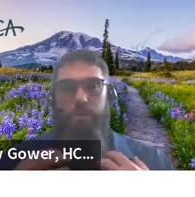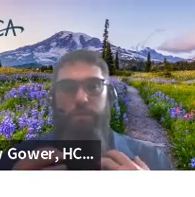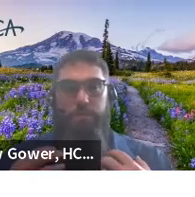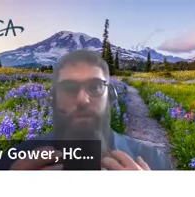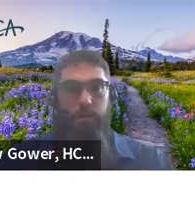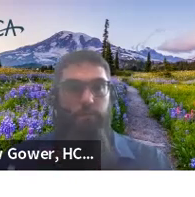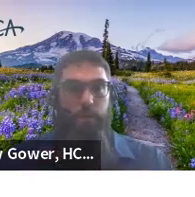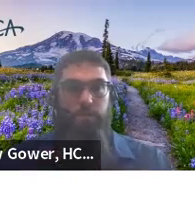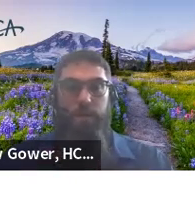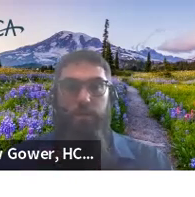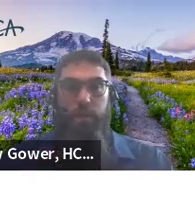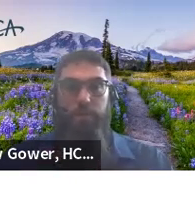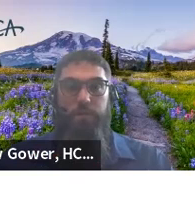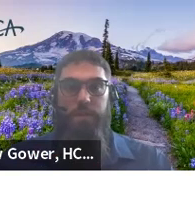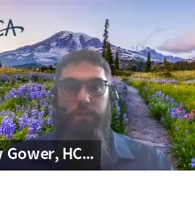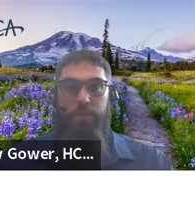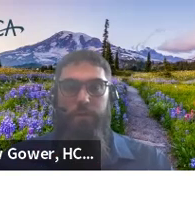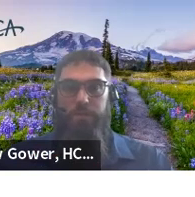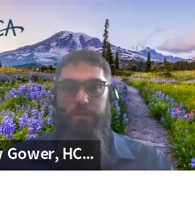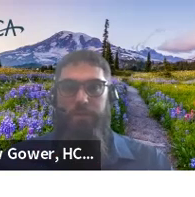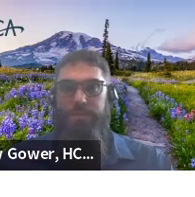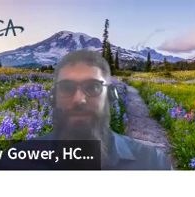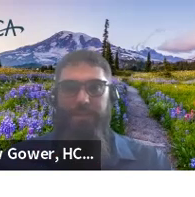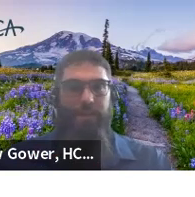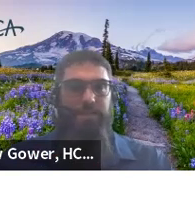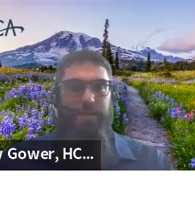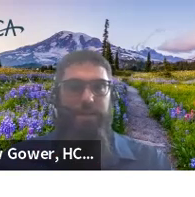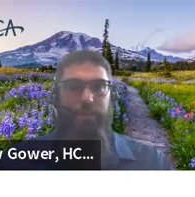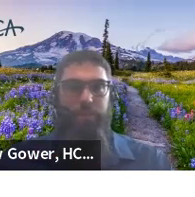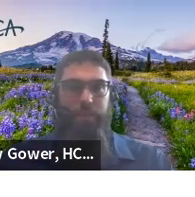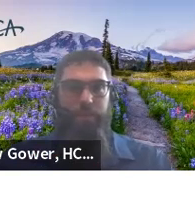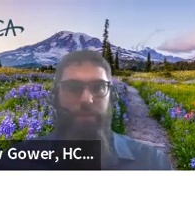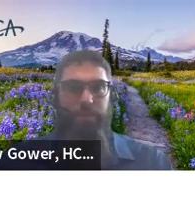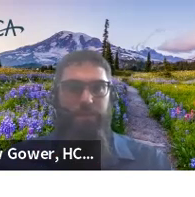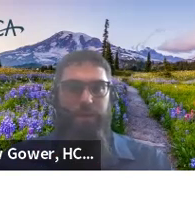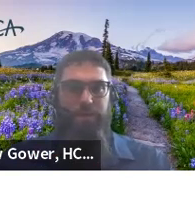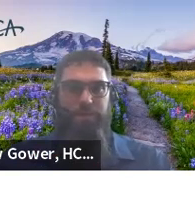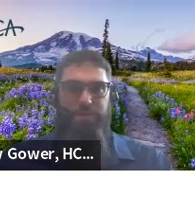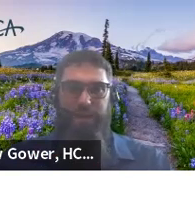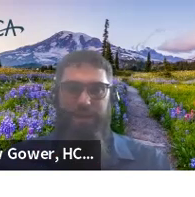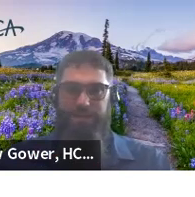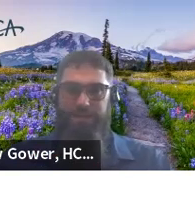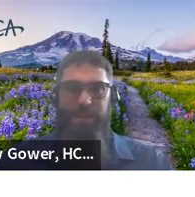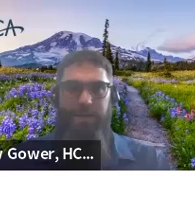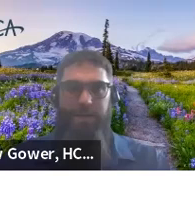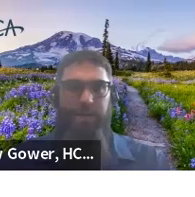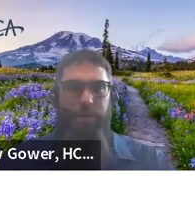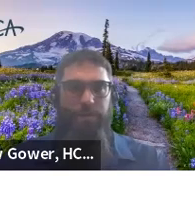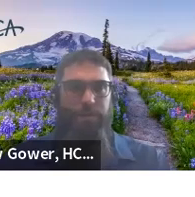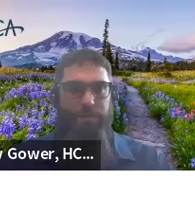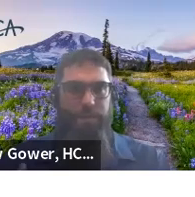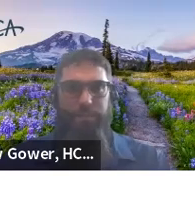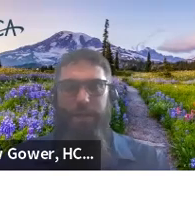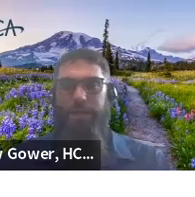So just to start off, just kind of ground us in mobile crisis response. I think the last time we really talked about this model was back in July. And if your